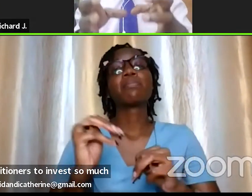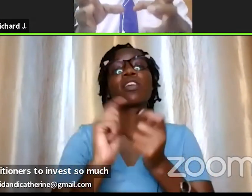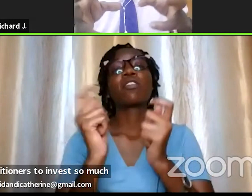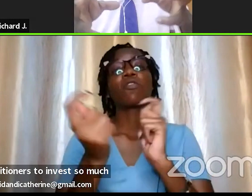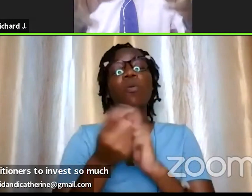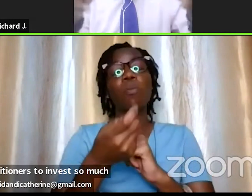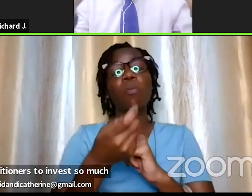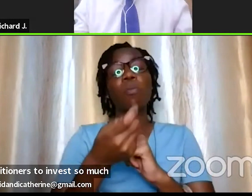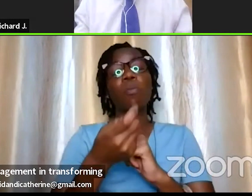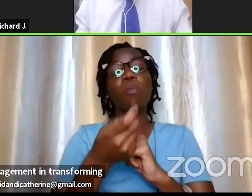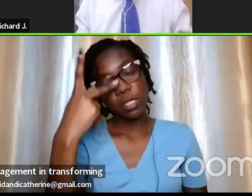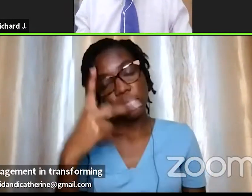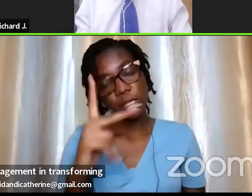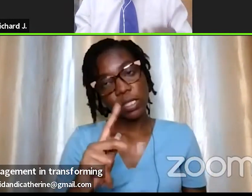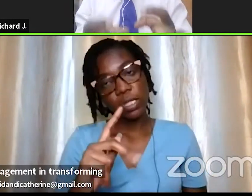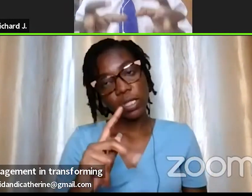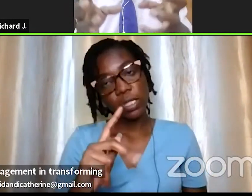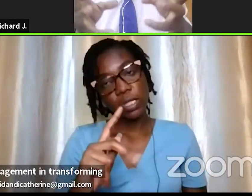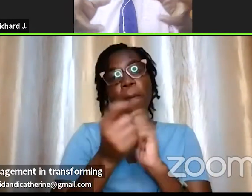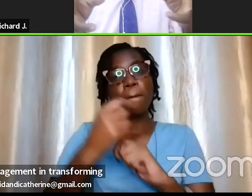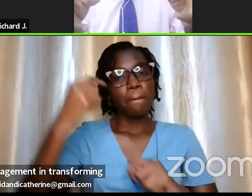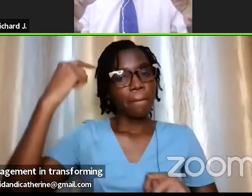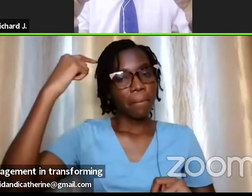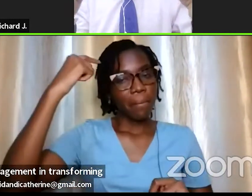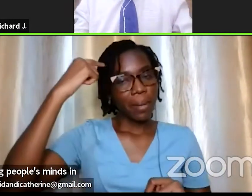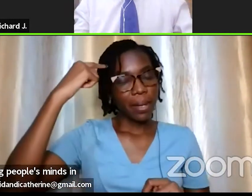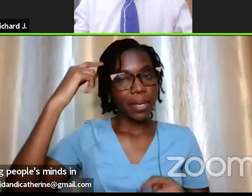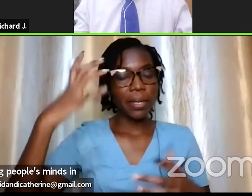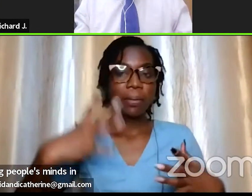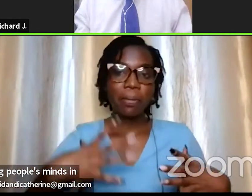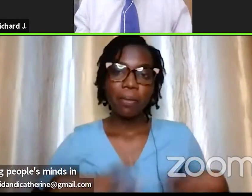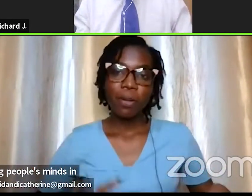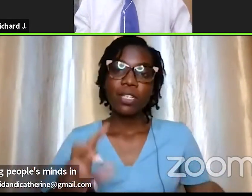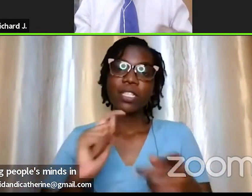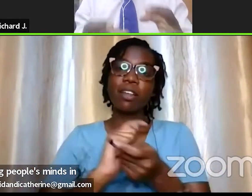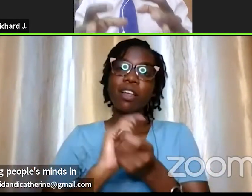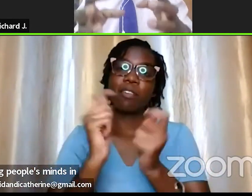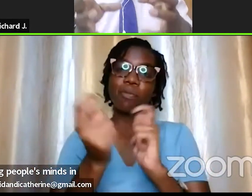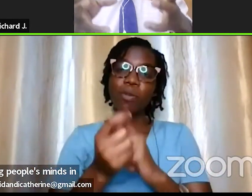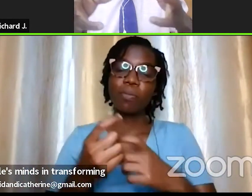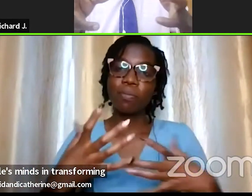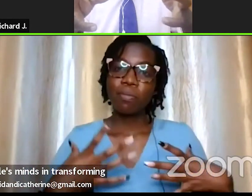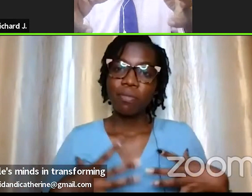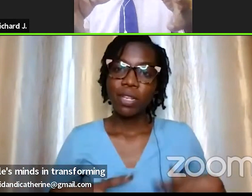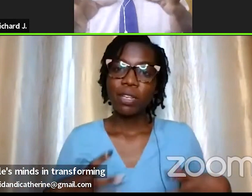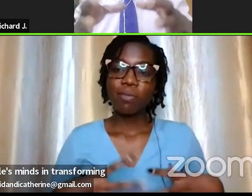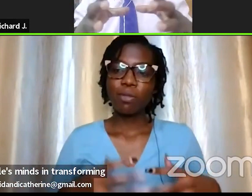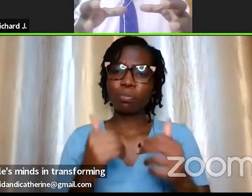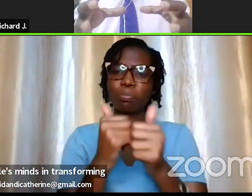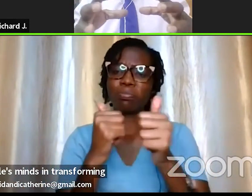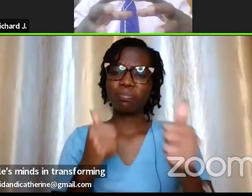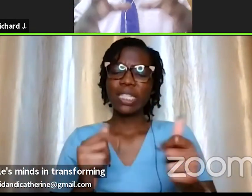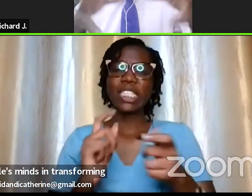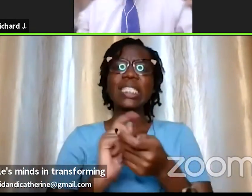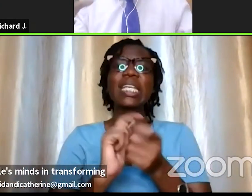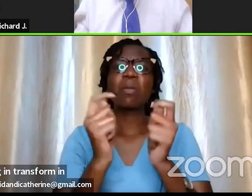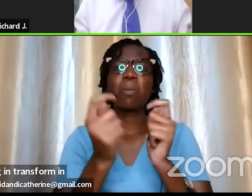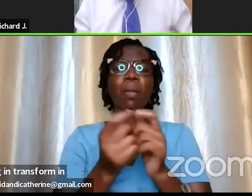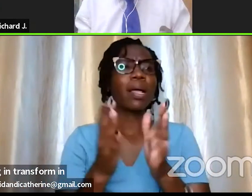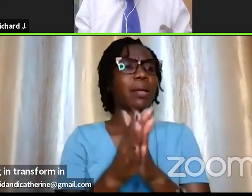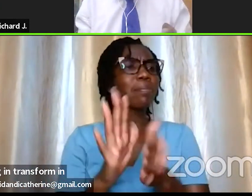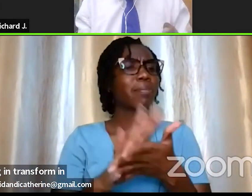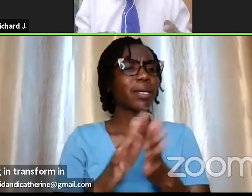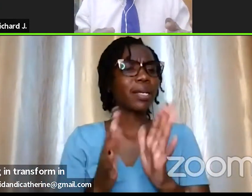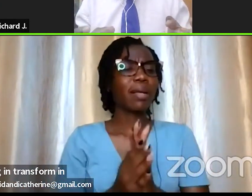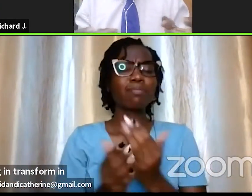in transforming people's minds, in transforming people who are resisting, in becoming reservoirs